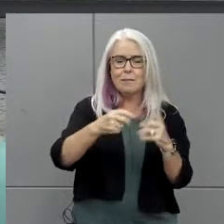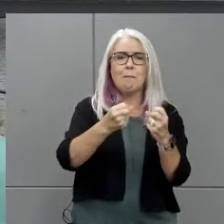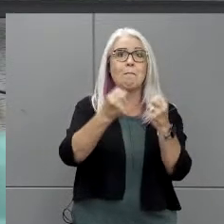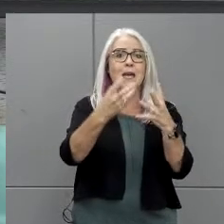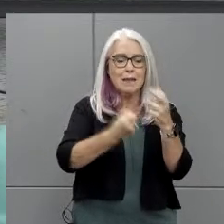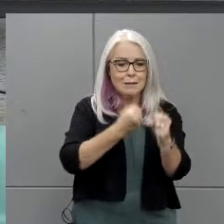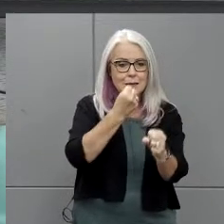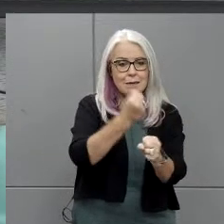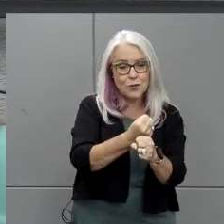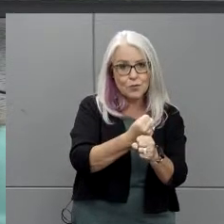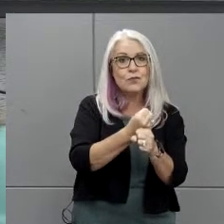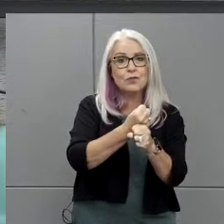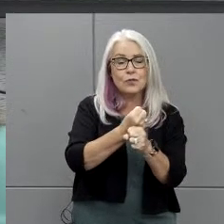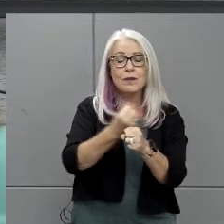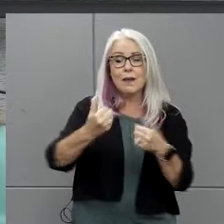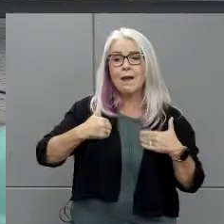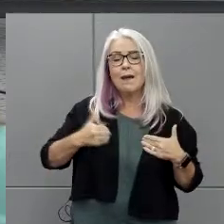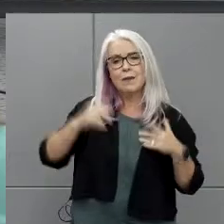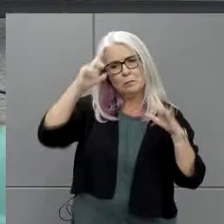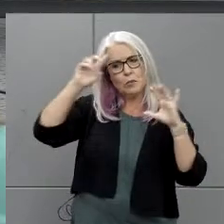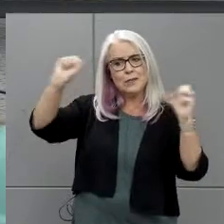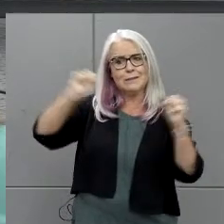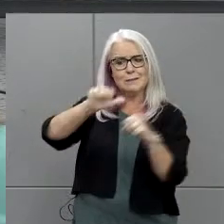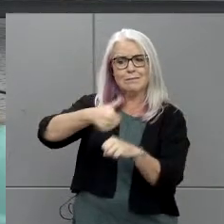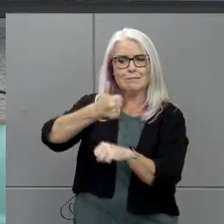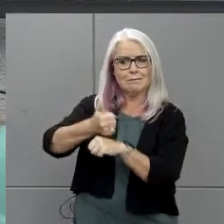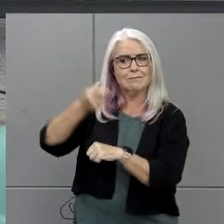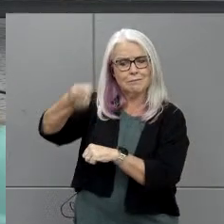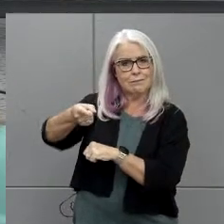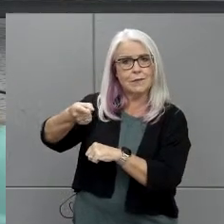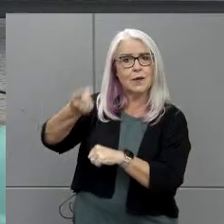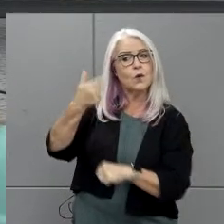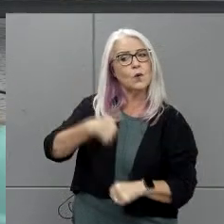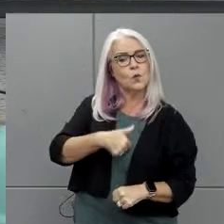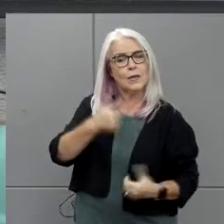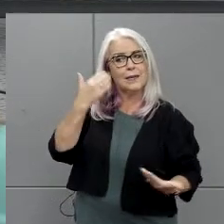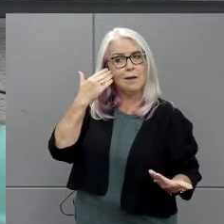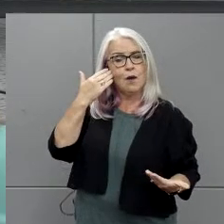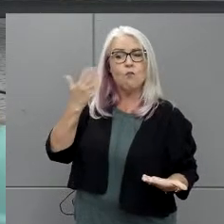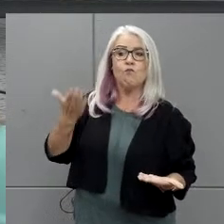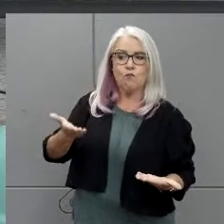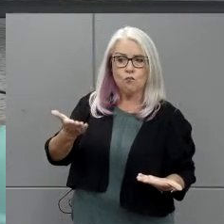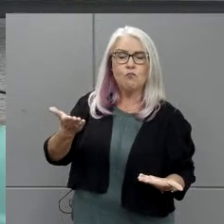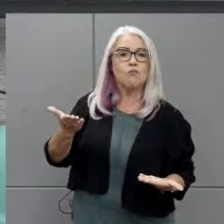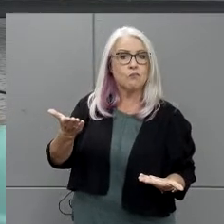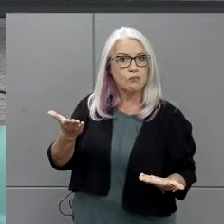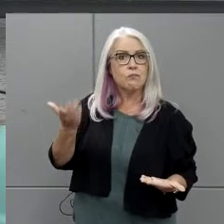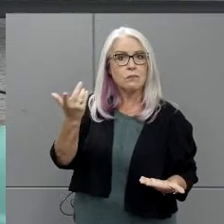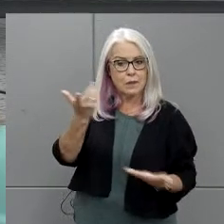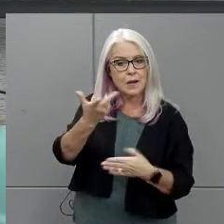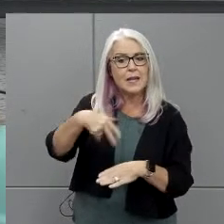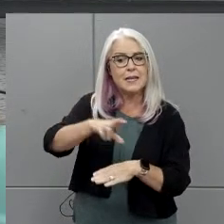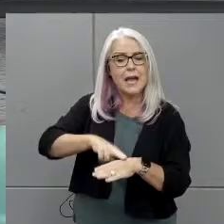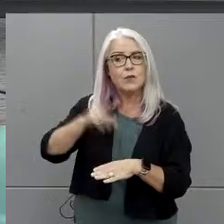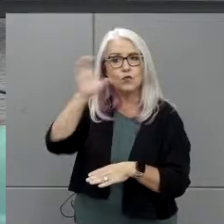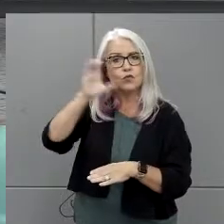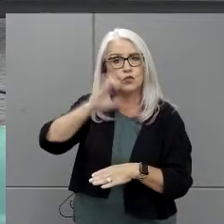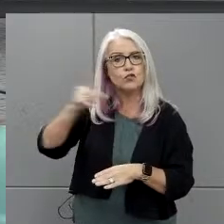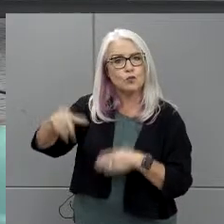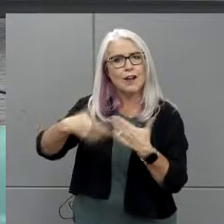having someone in position who we have said have gone through a national search